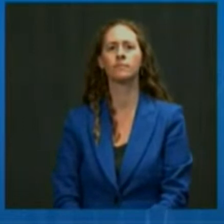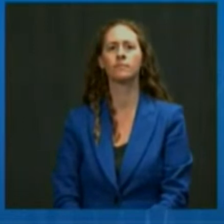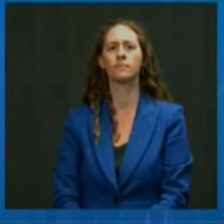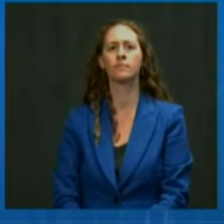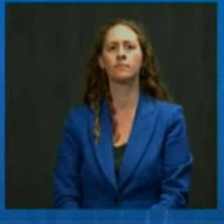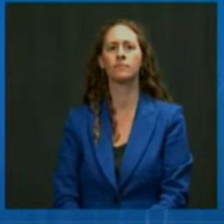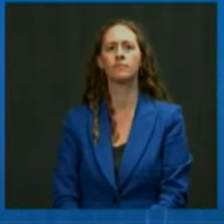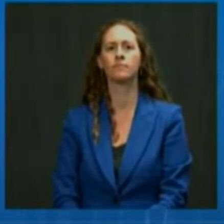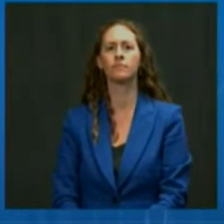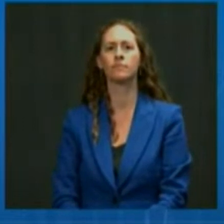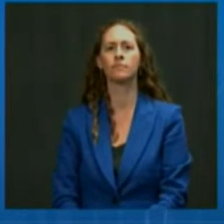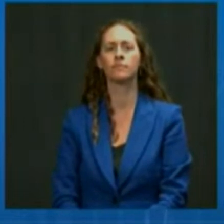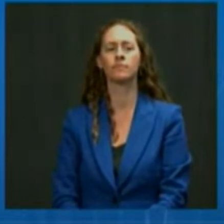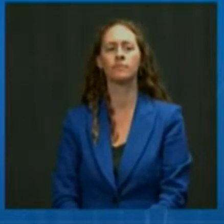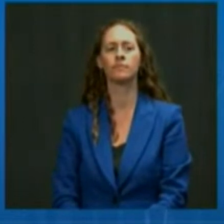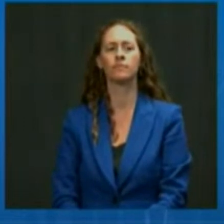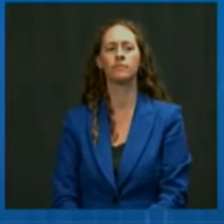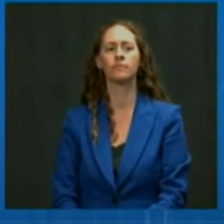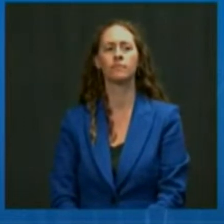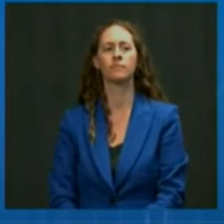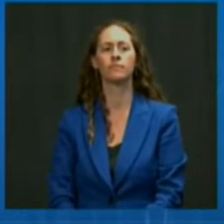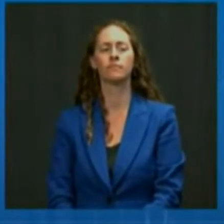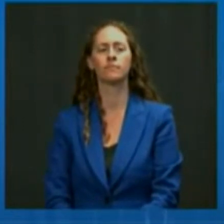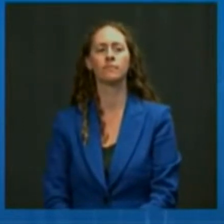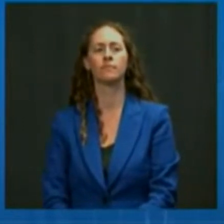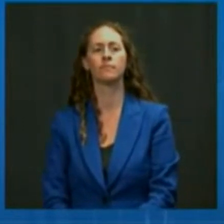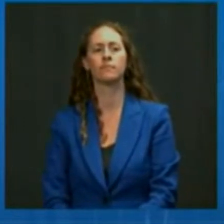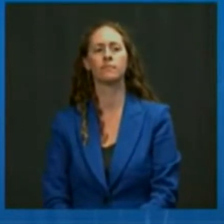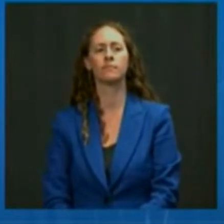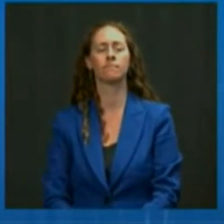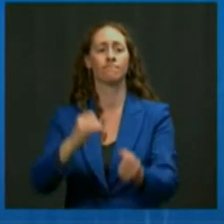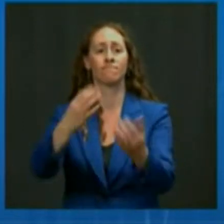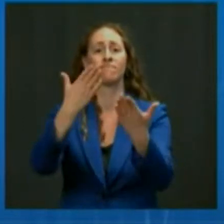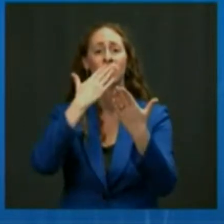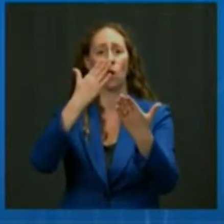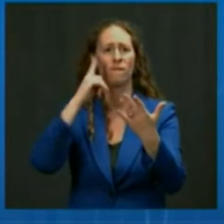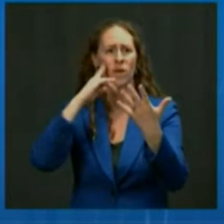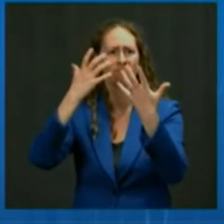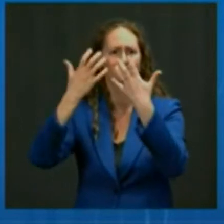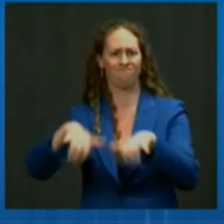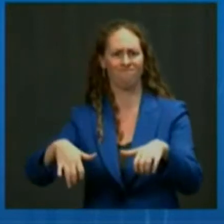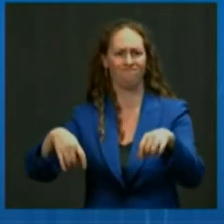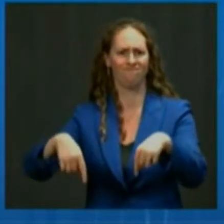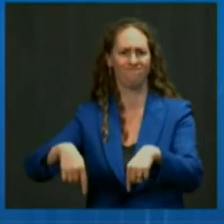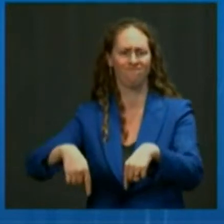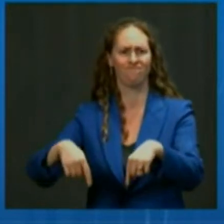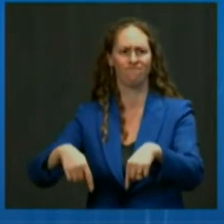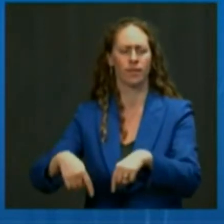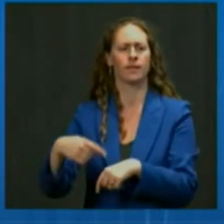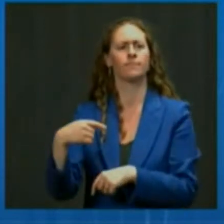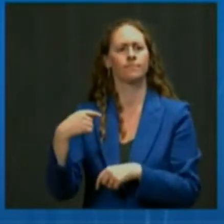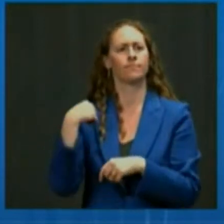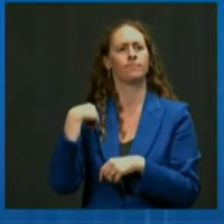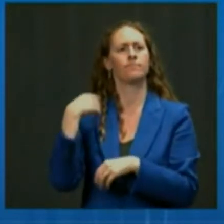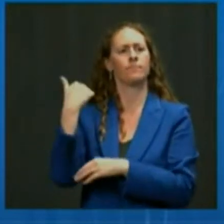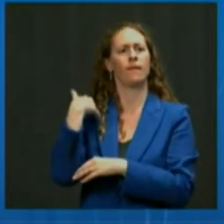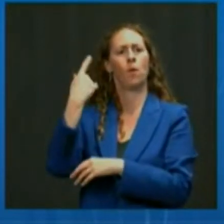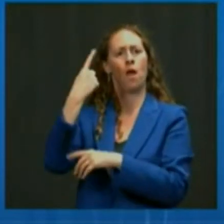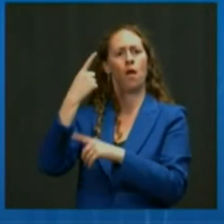Hi, folks. Thanks, as always, for doing the briefing. This is a Mike Ryan quote from a WHO briefing earlier